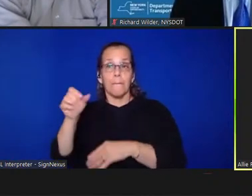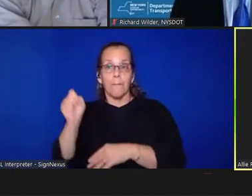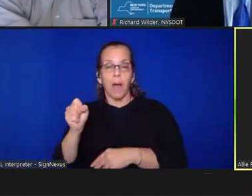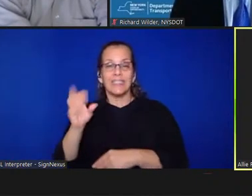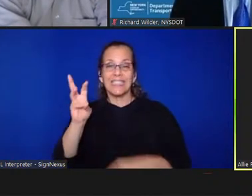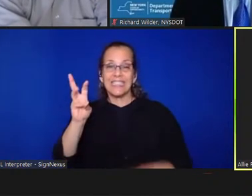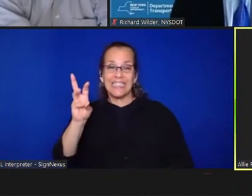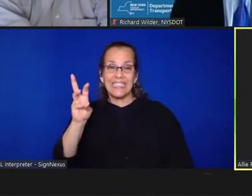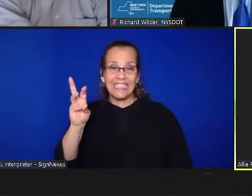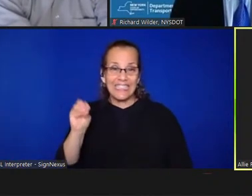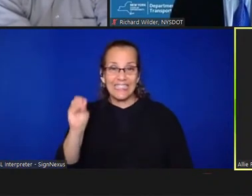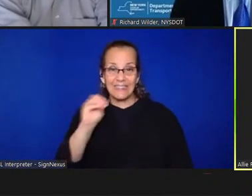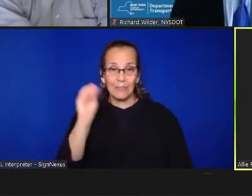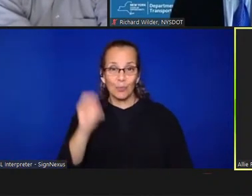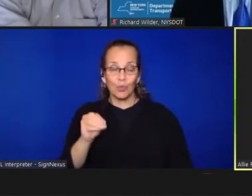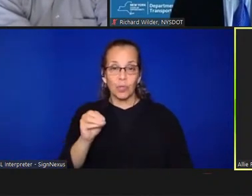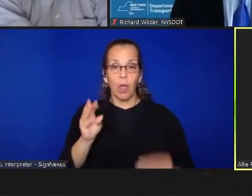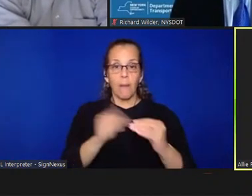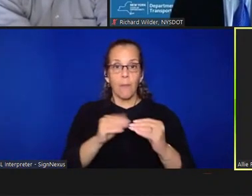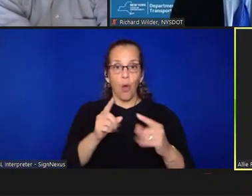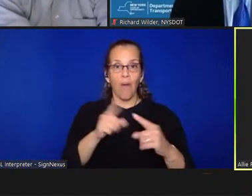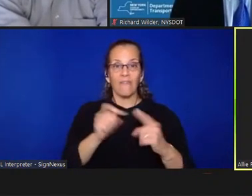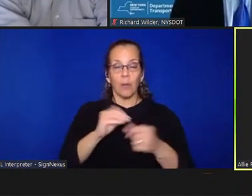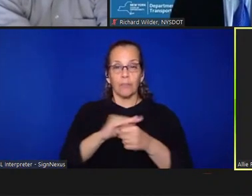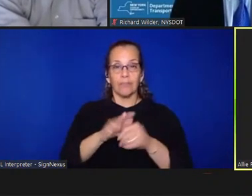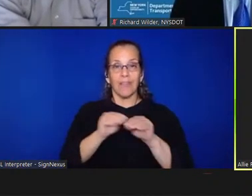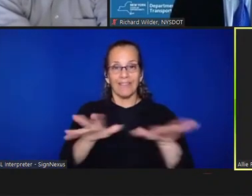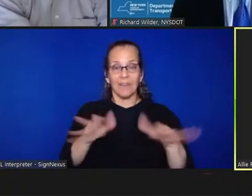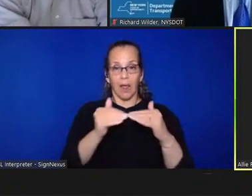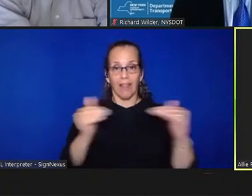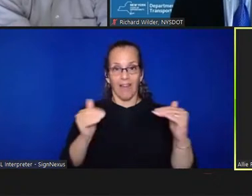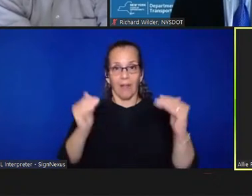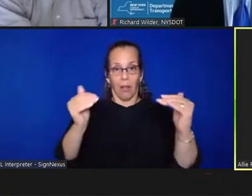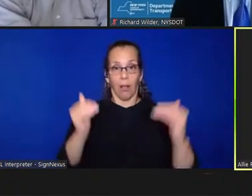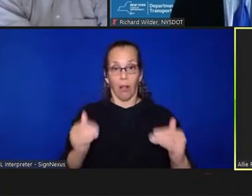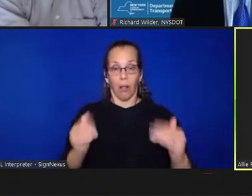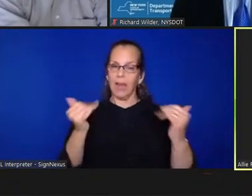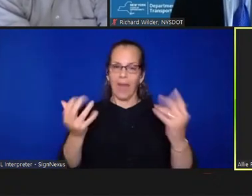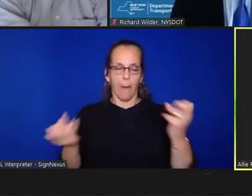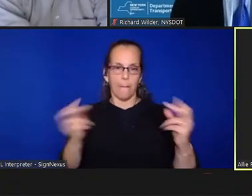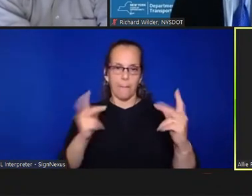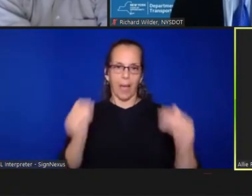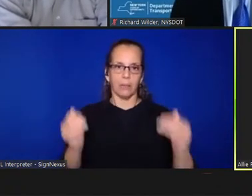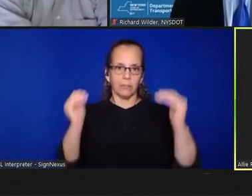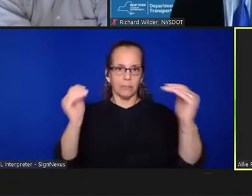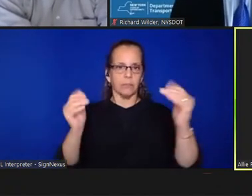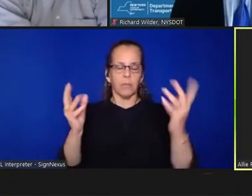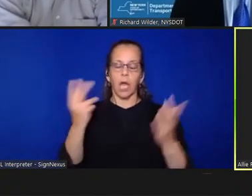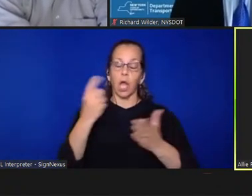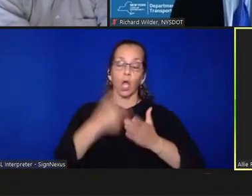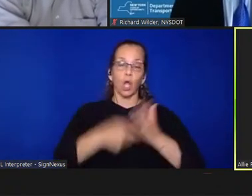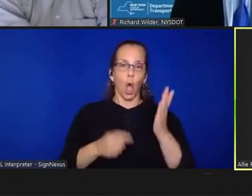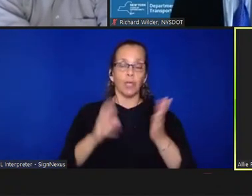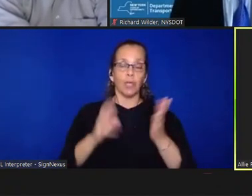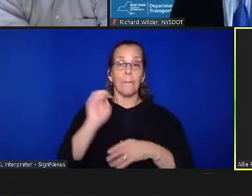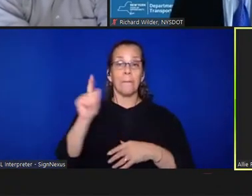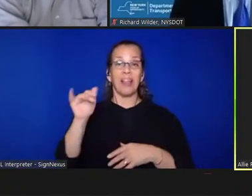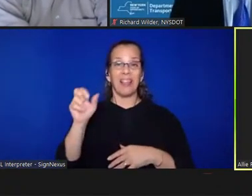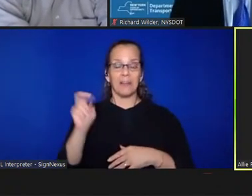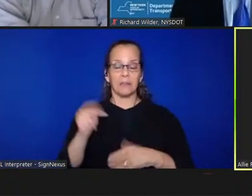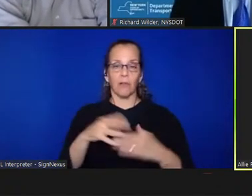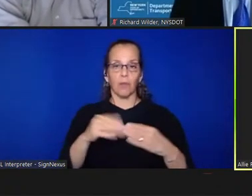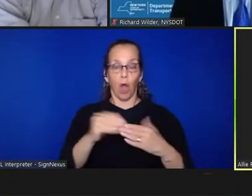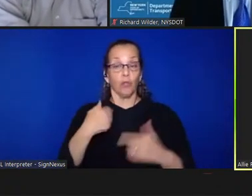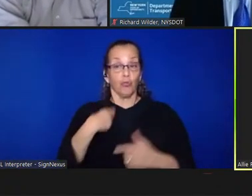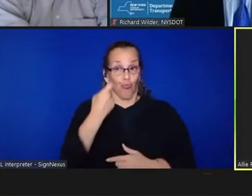evasions costing hundreds of millions of dollars I have found myself in unsafe situations recently